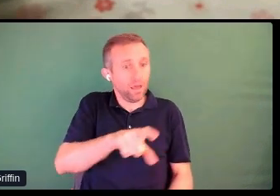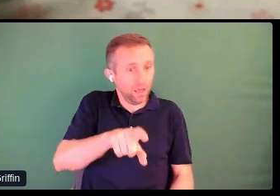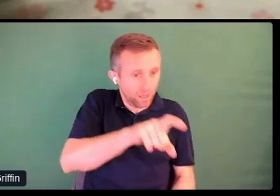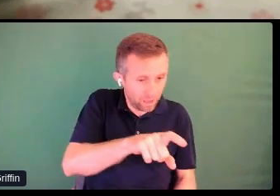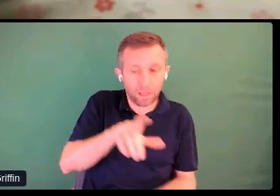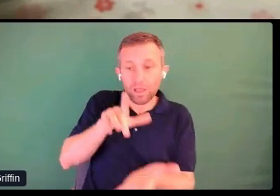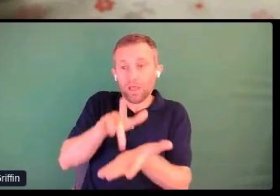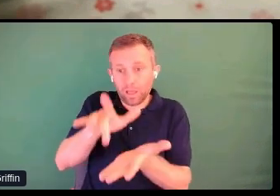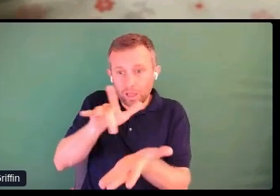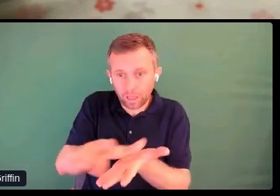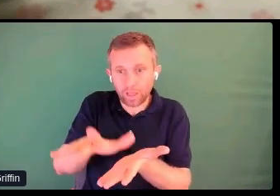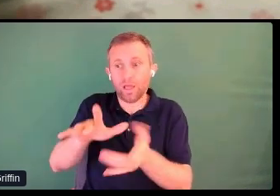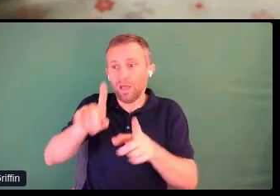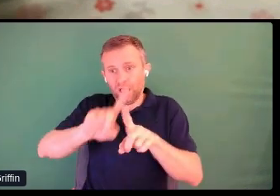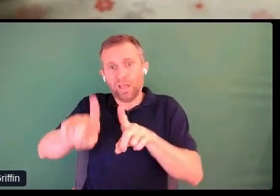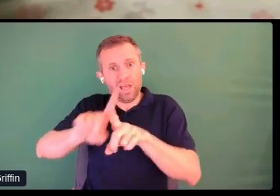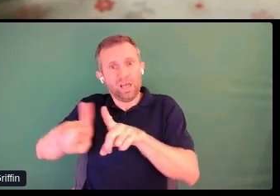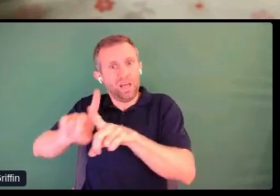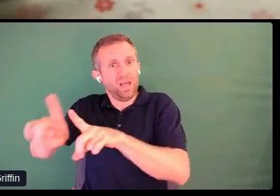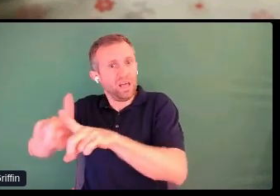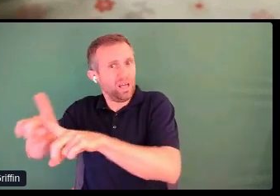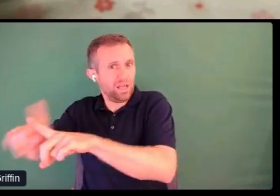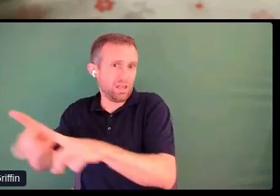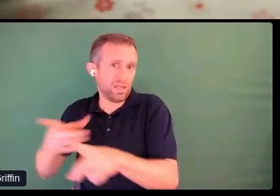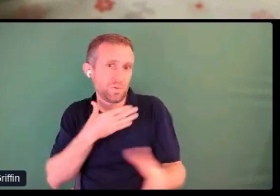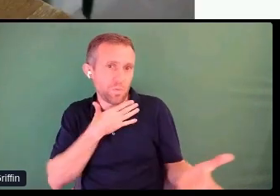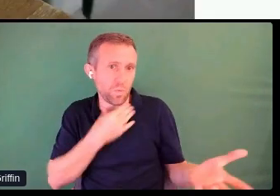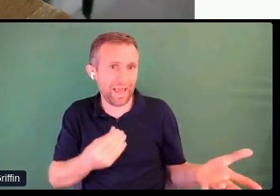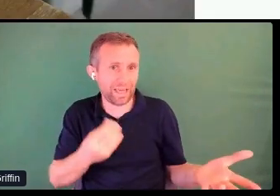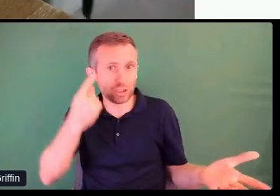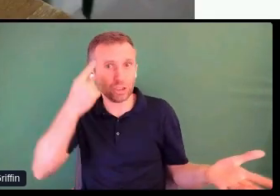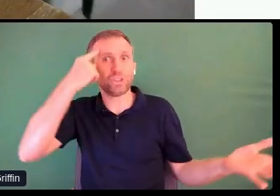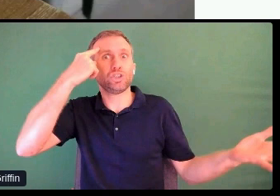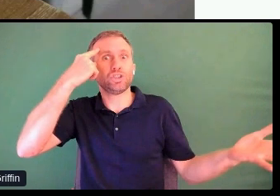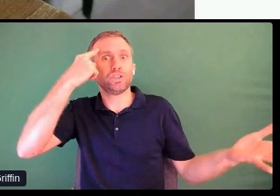the gamut of available solutions in this space?